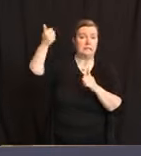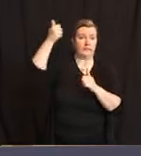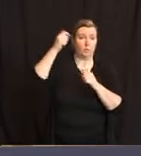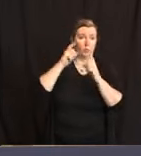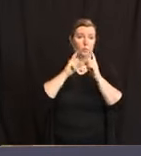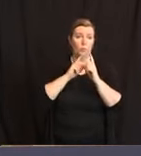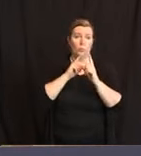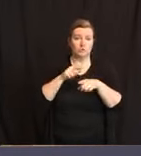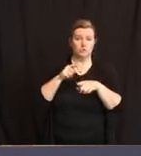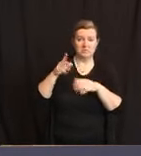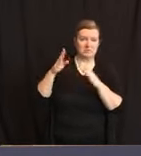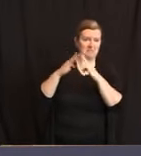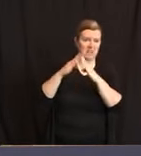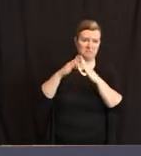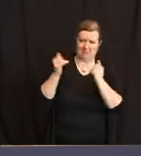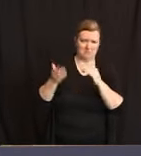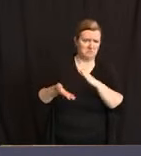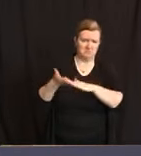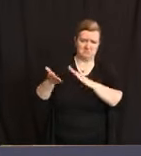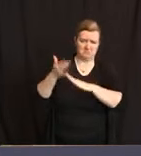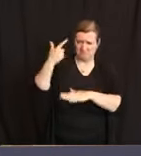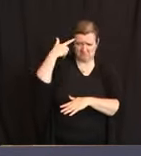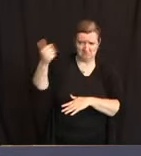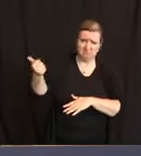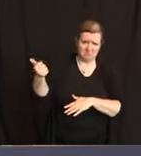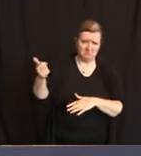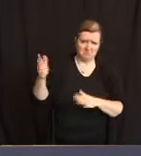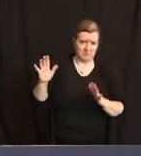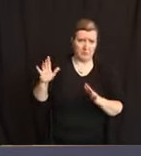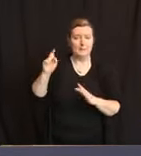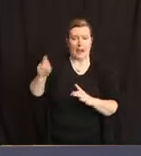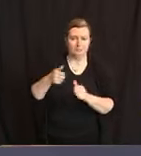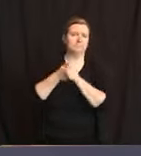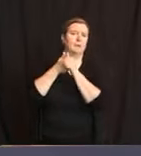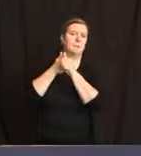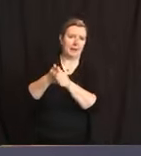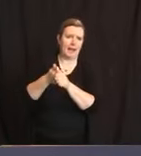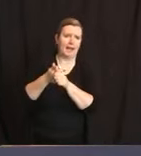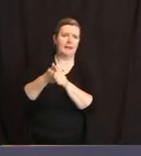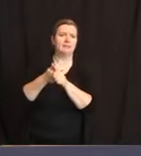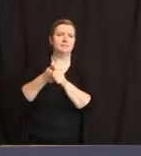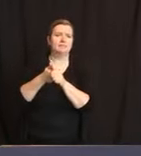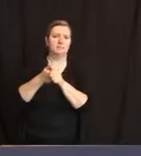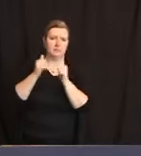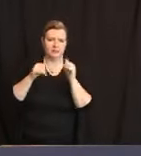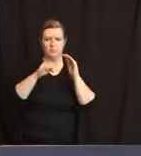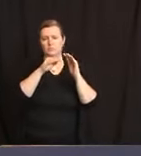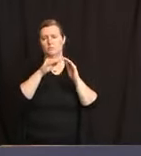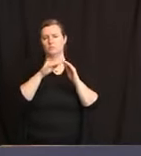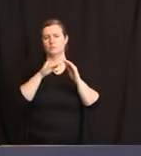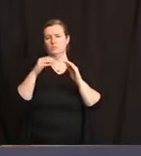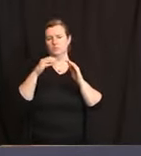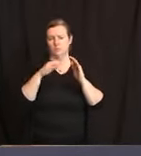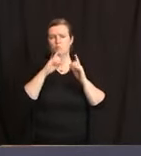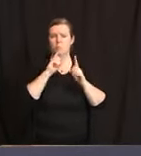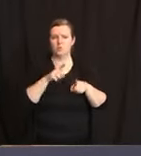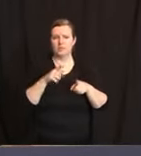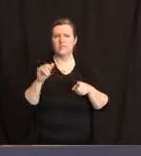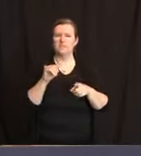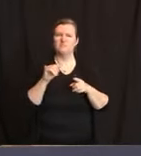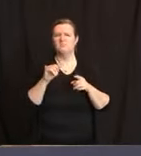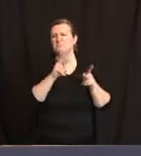the ability to operate their parks if they so choose, but they have to still abide by the restrictions that are in that order with respect to state parks, one of